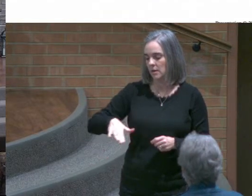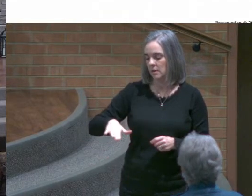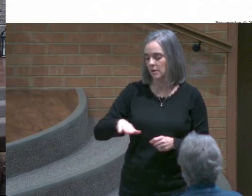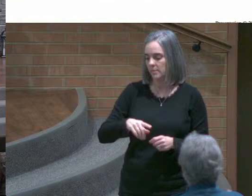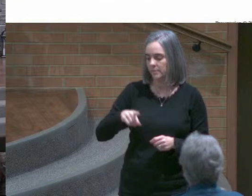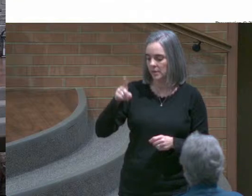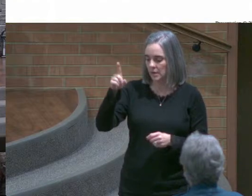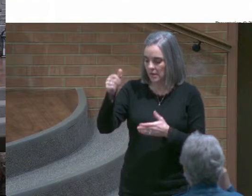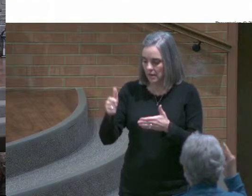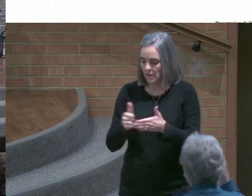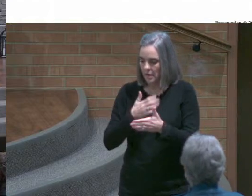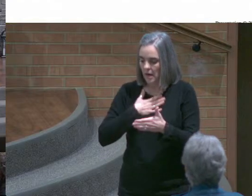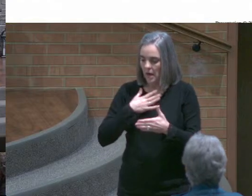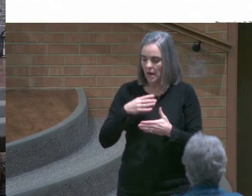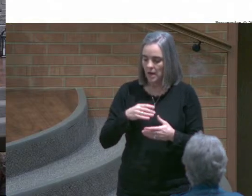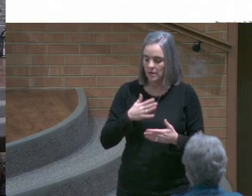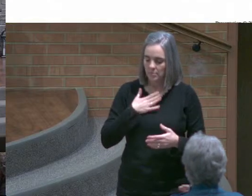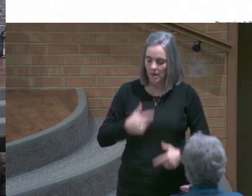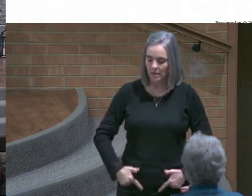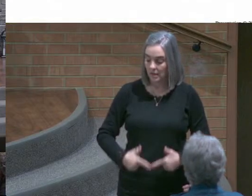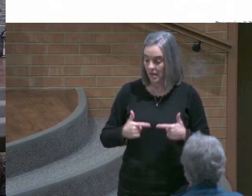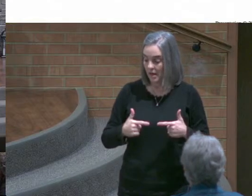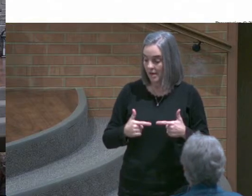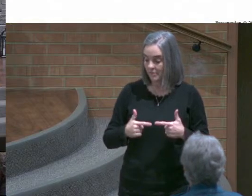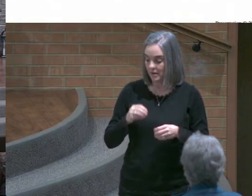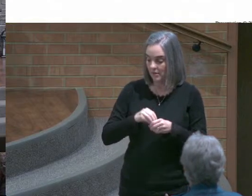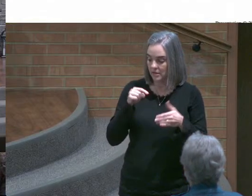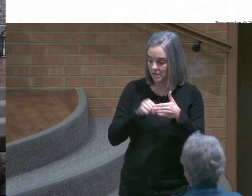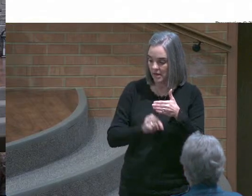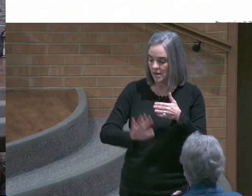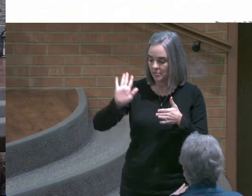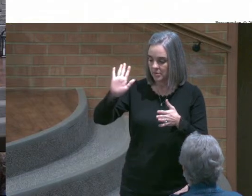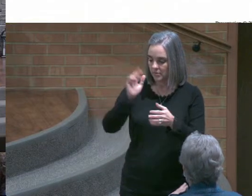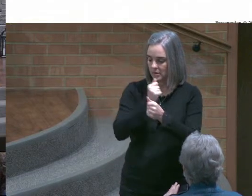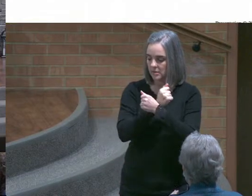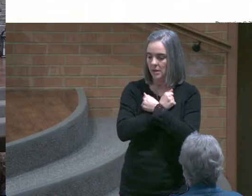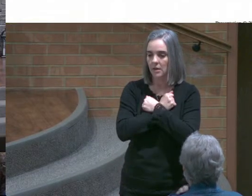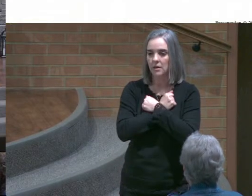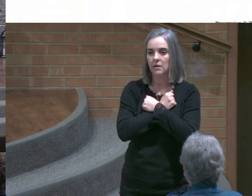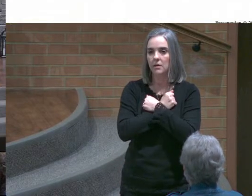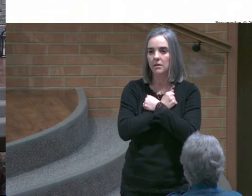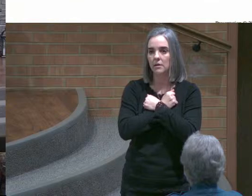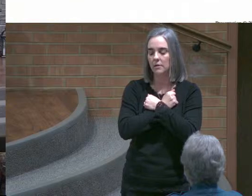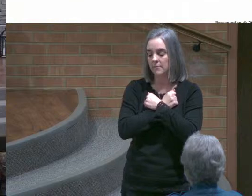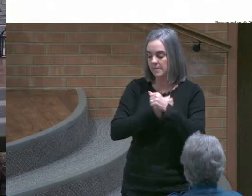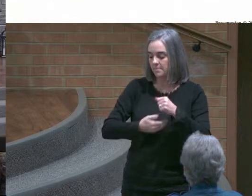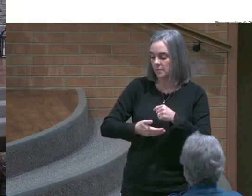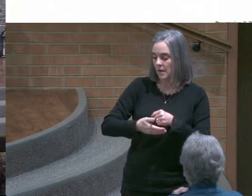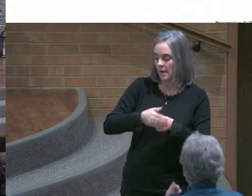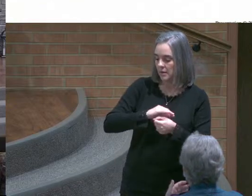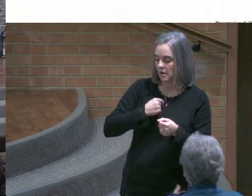thirsty land. He hides my life in the depths of his love.